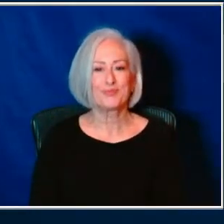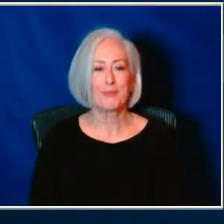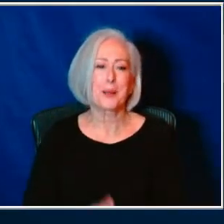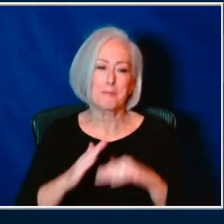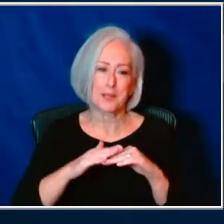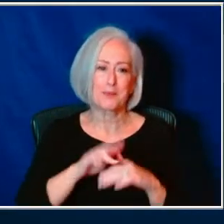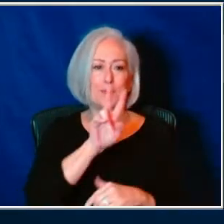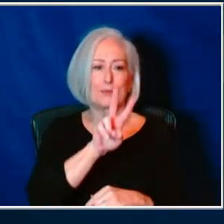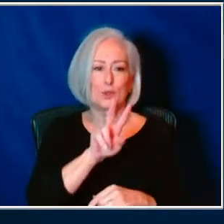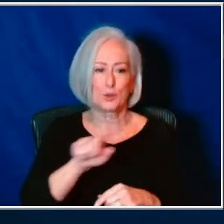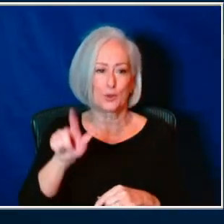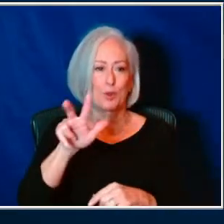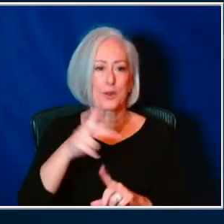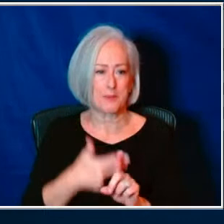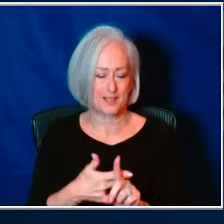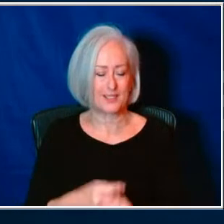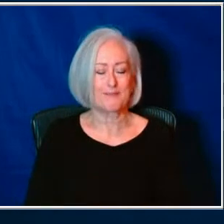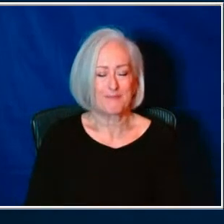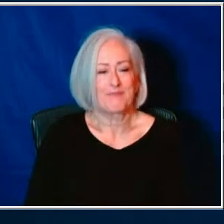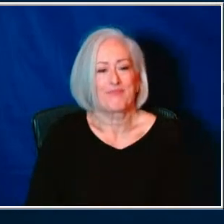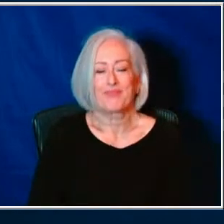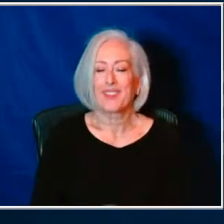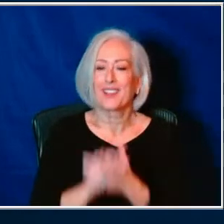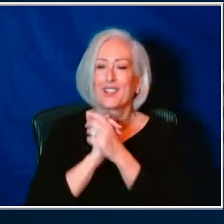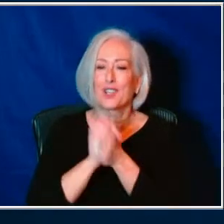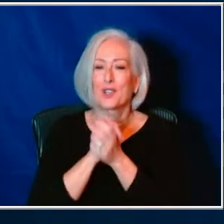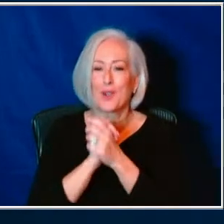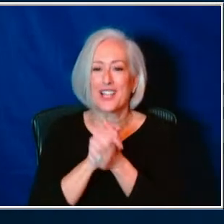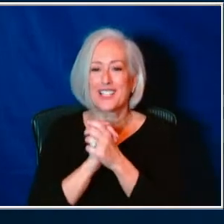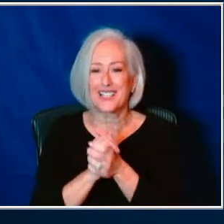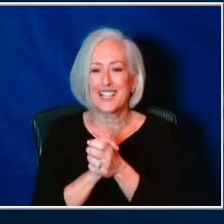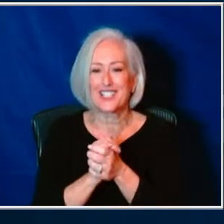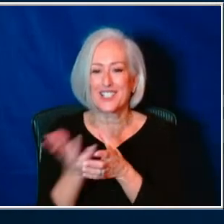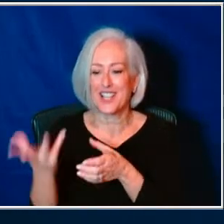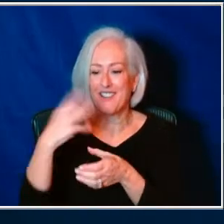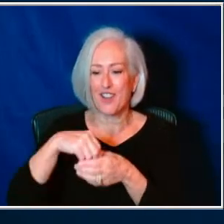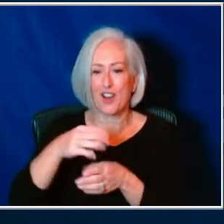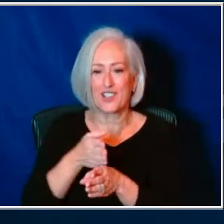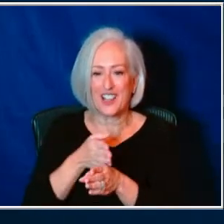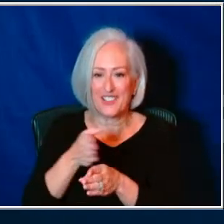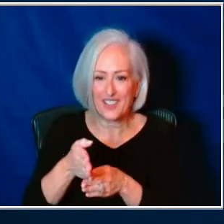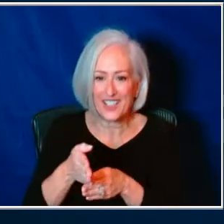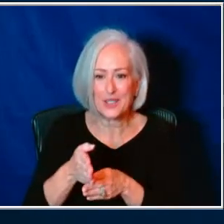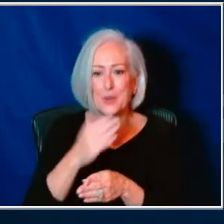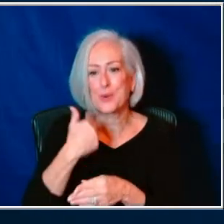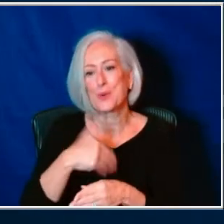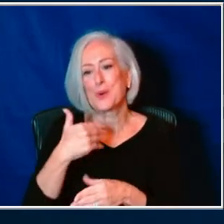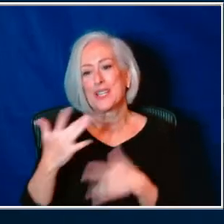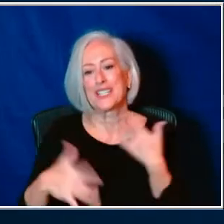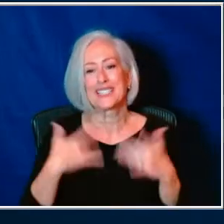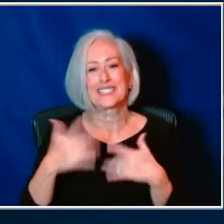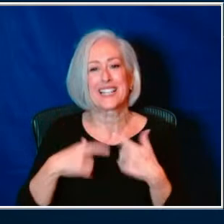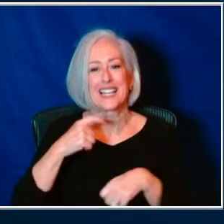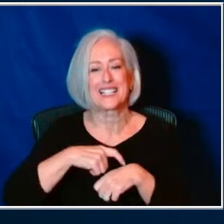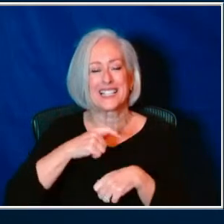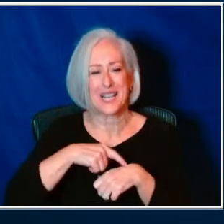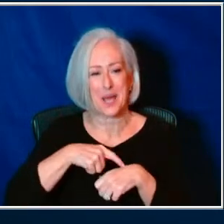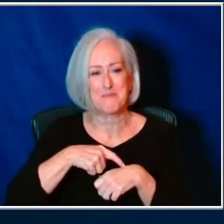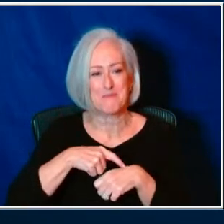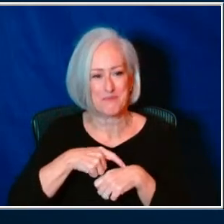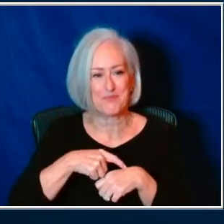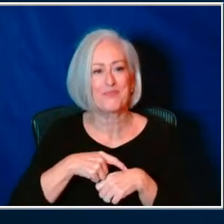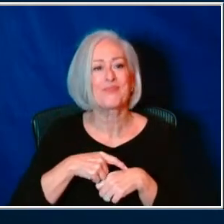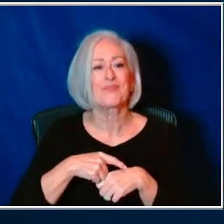All right. Well, congratulations on being in this field. It's such an exciting time as things progress